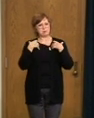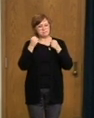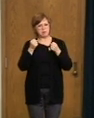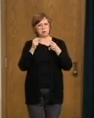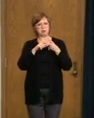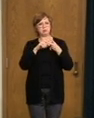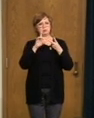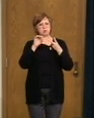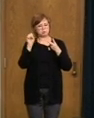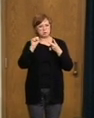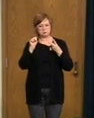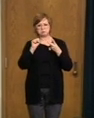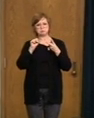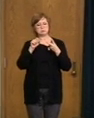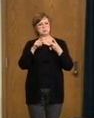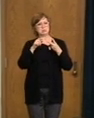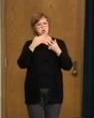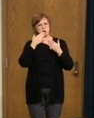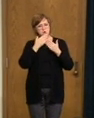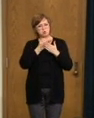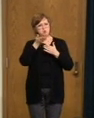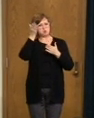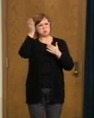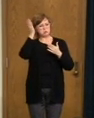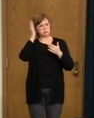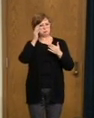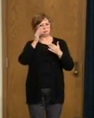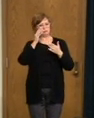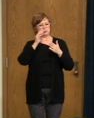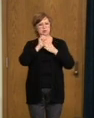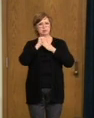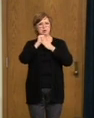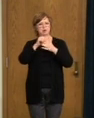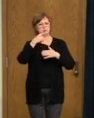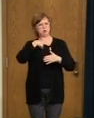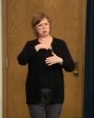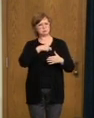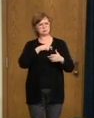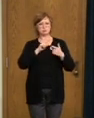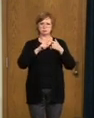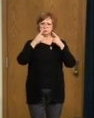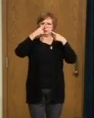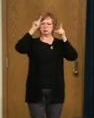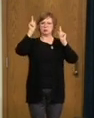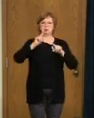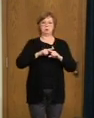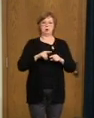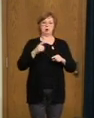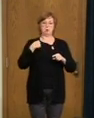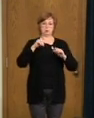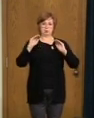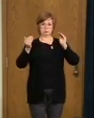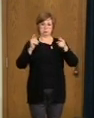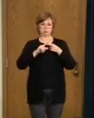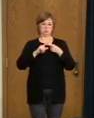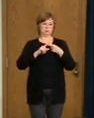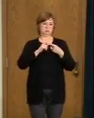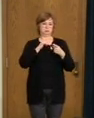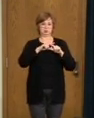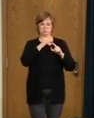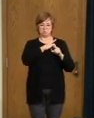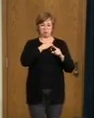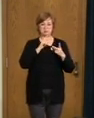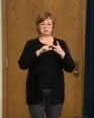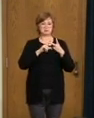provided to the people of the province. And I think by and large, by comparison, not only to other provinces, but other areas of North America and the